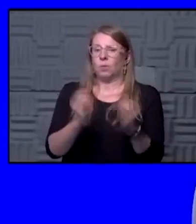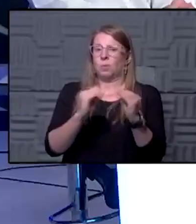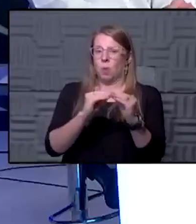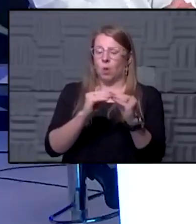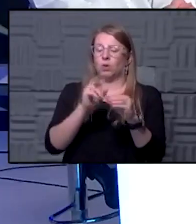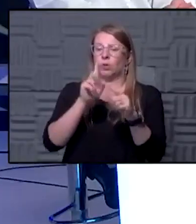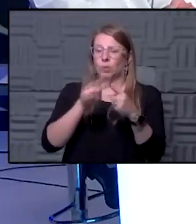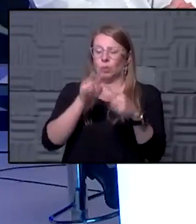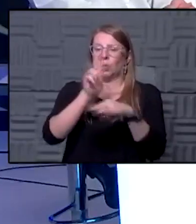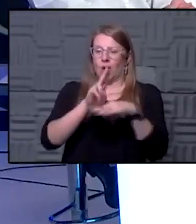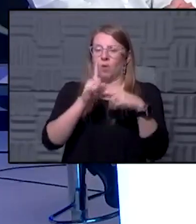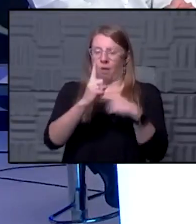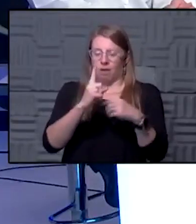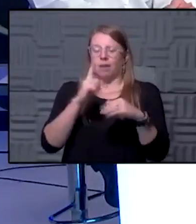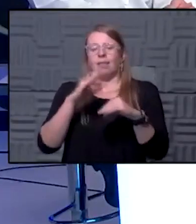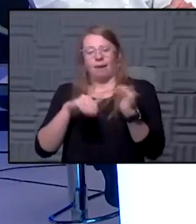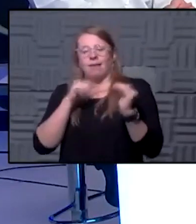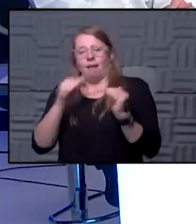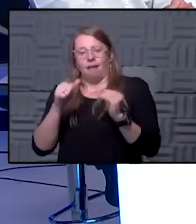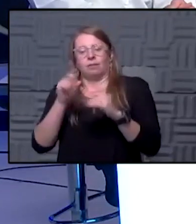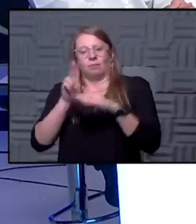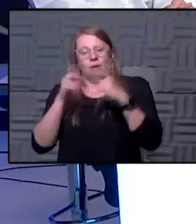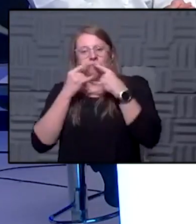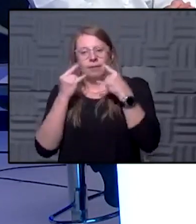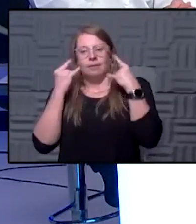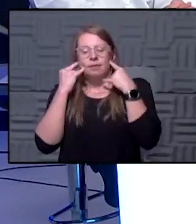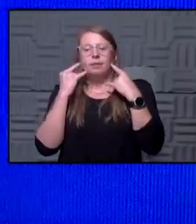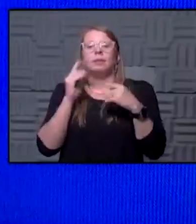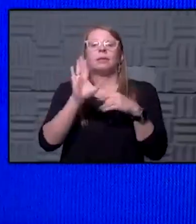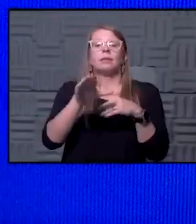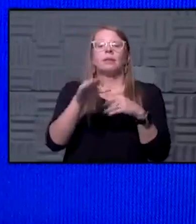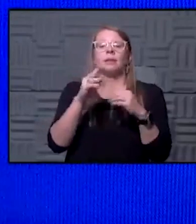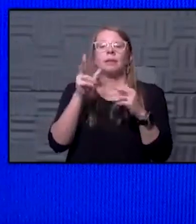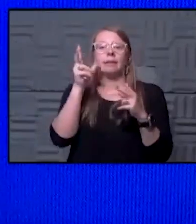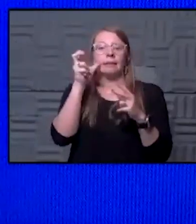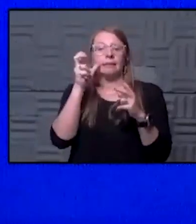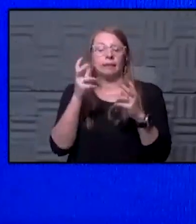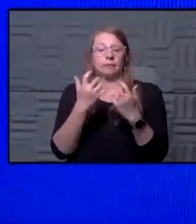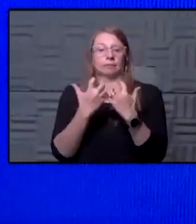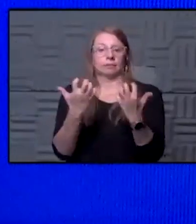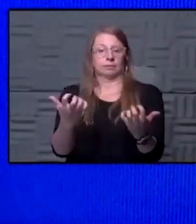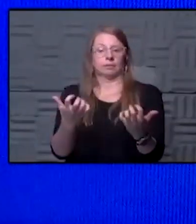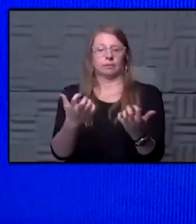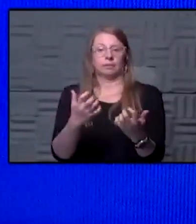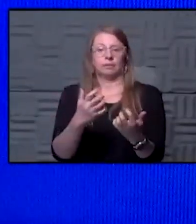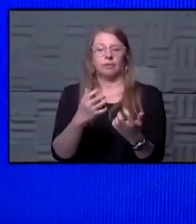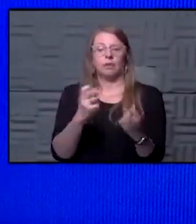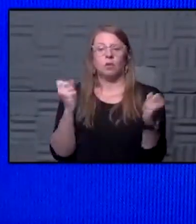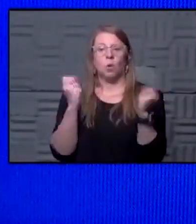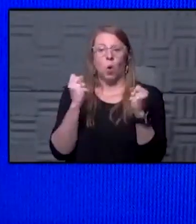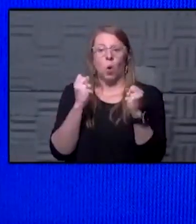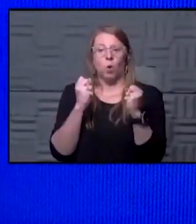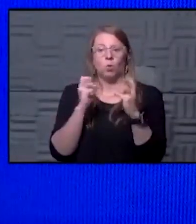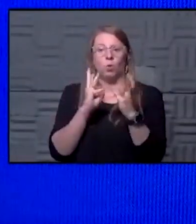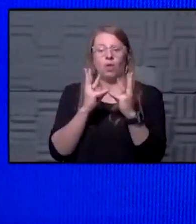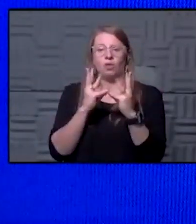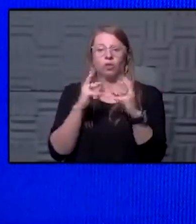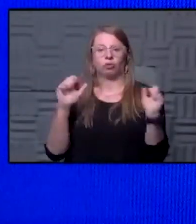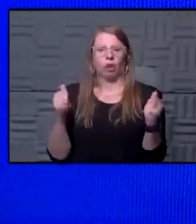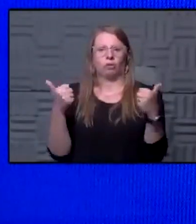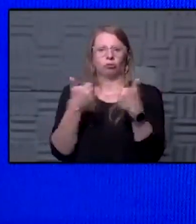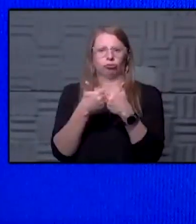one. And by the way, to our listening audience, I want to make sure that everybody takes the cold weather